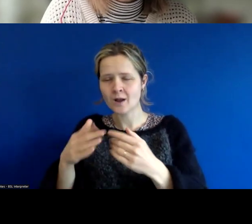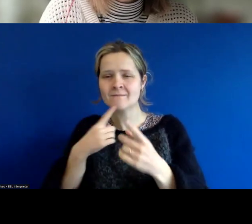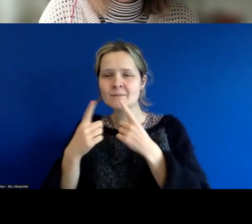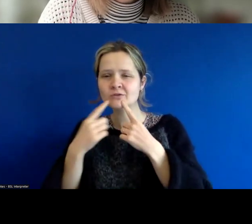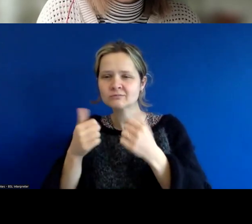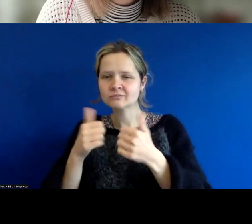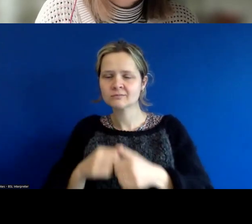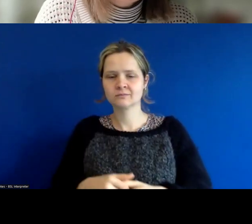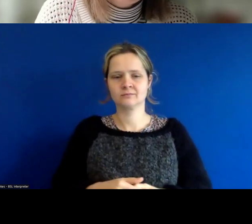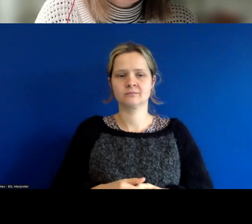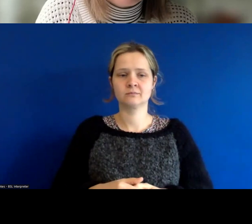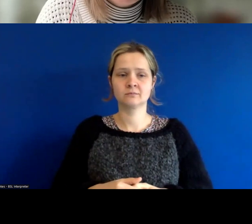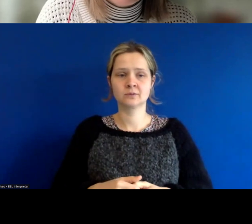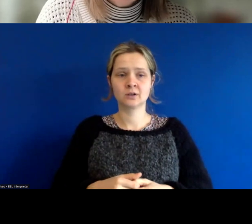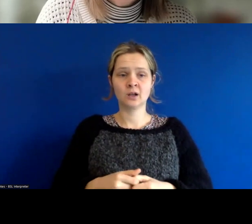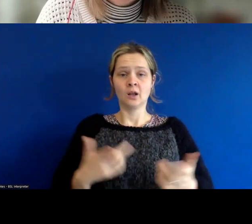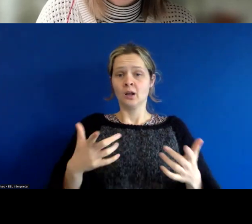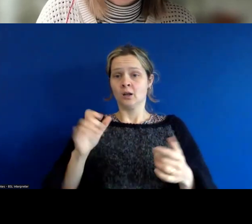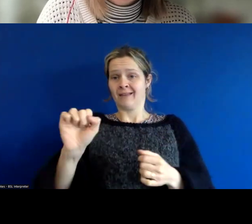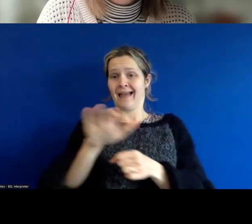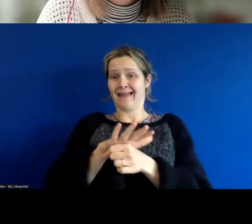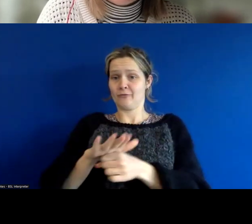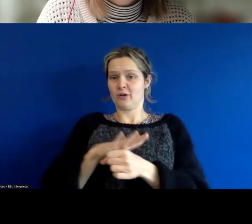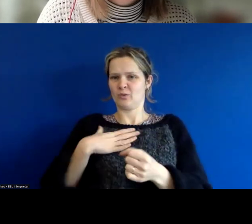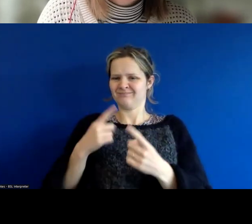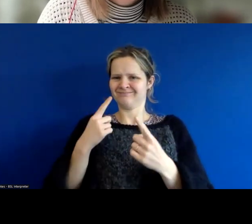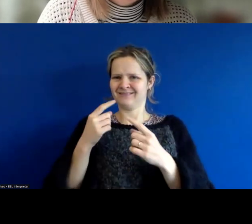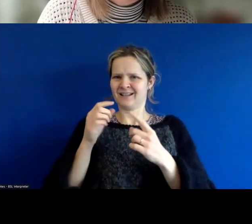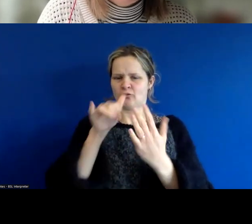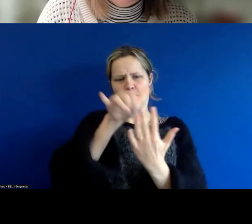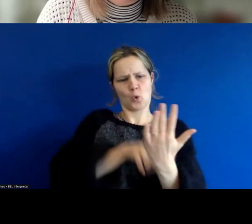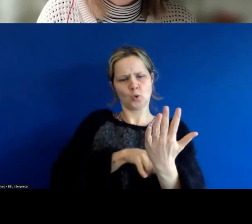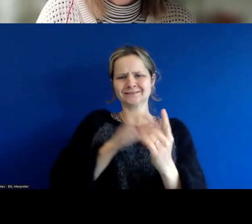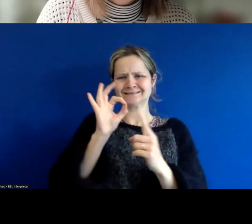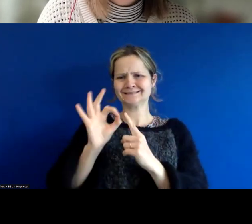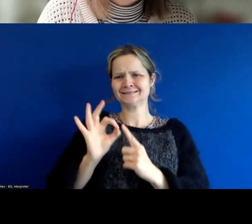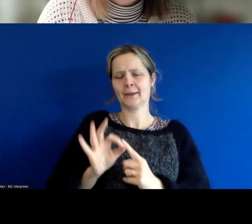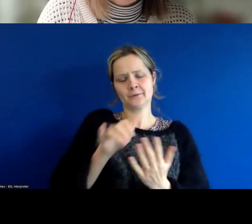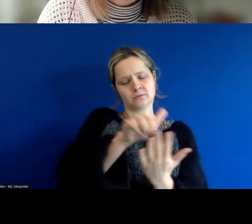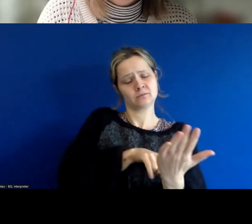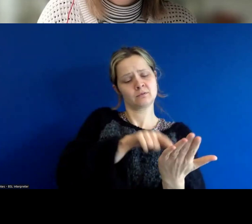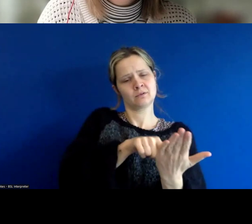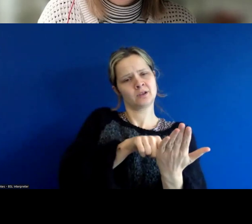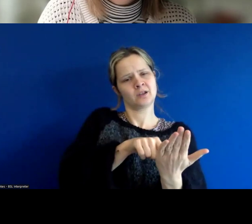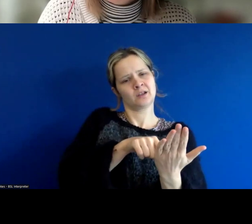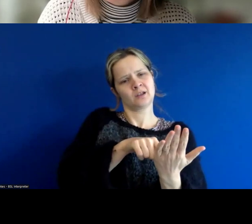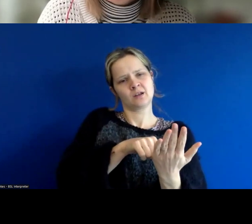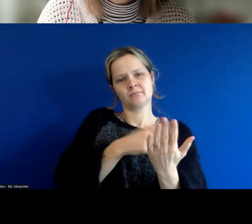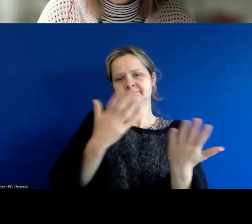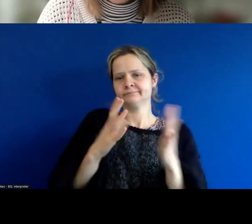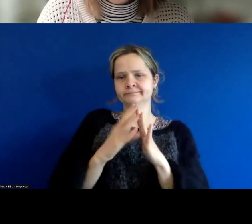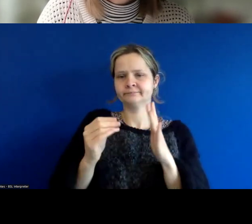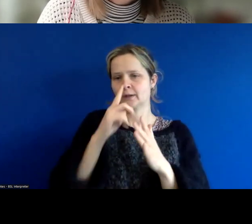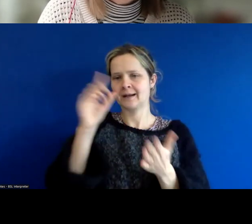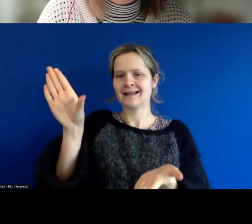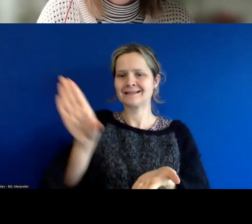You can save a detailed report for your local area, and I'll show you how to do this shortly. And these include, you can download that